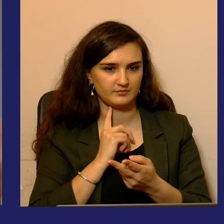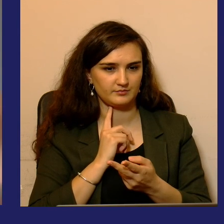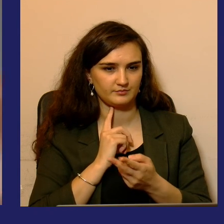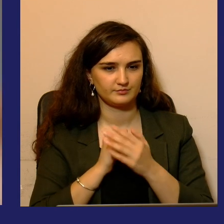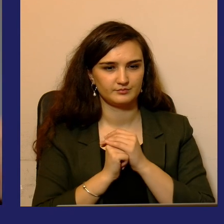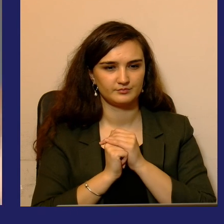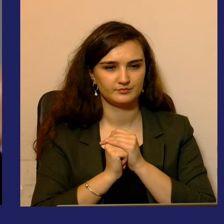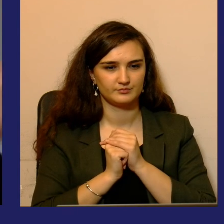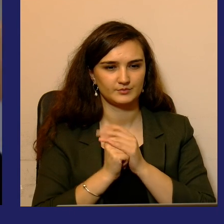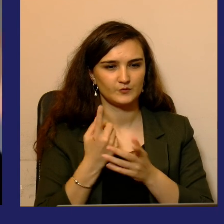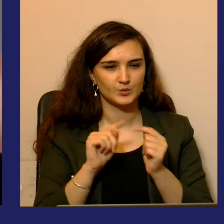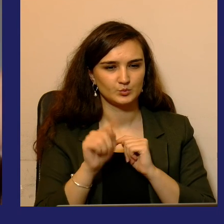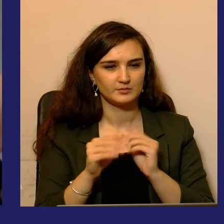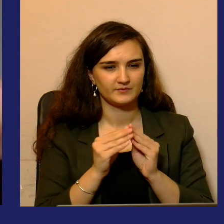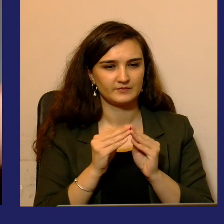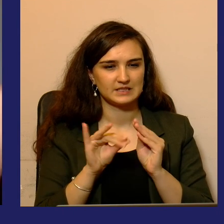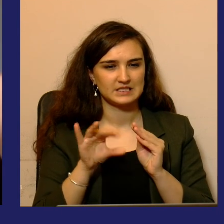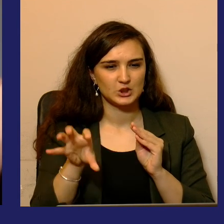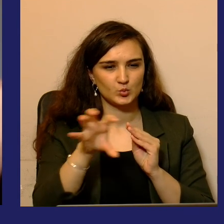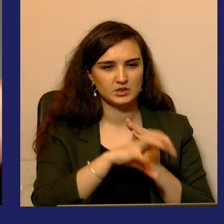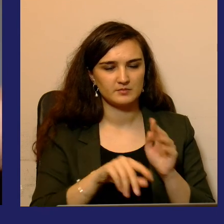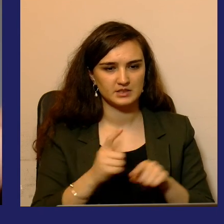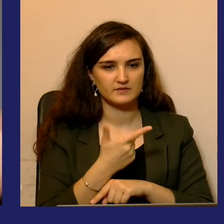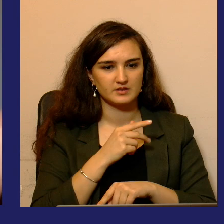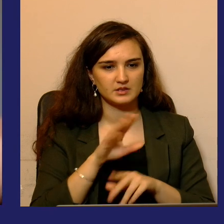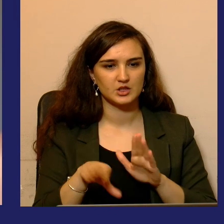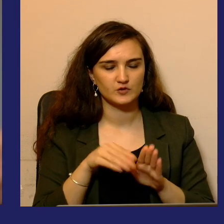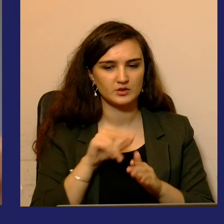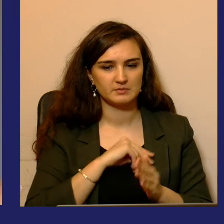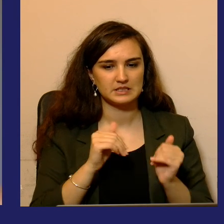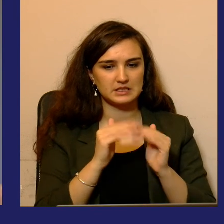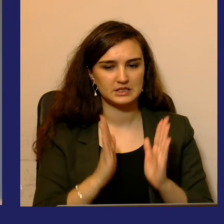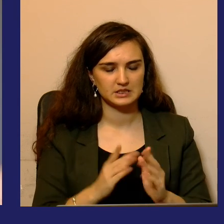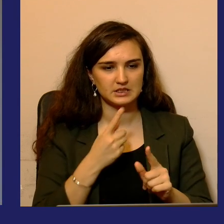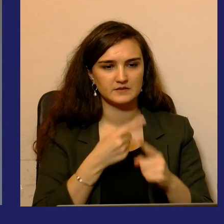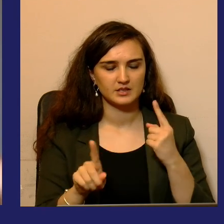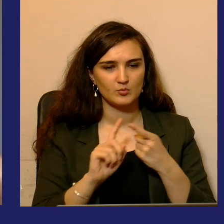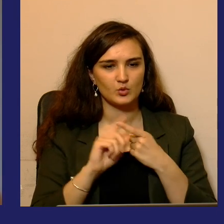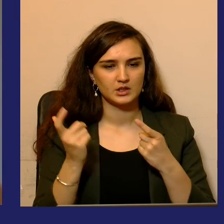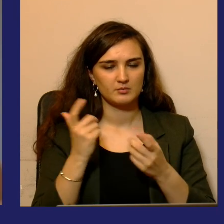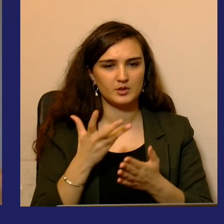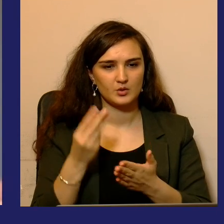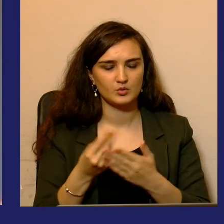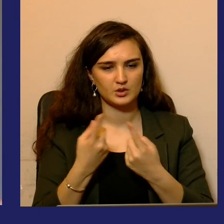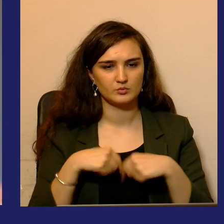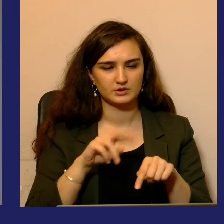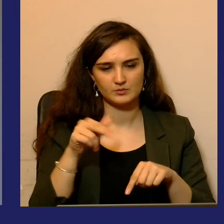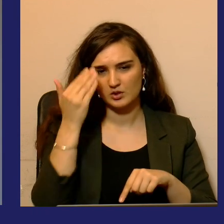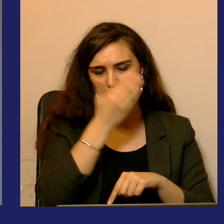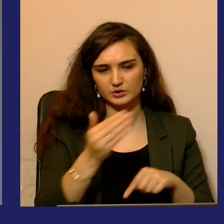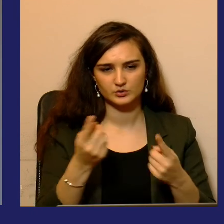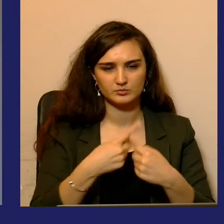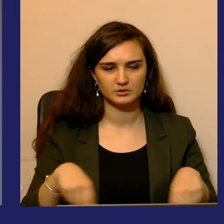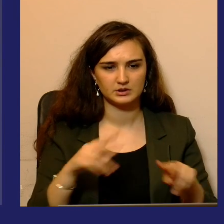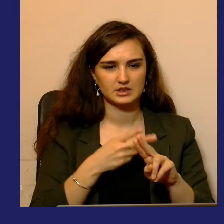institutions, the electoral institutions, but other independent oversight institutions and civil society, I think are the ones that start that